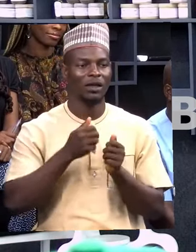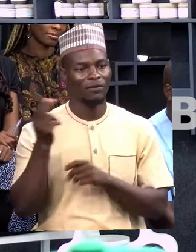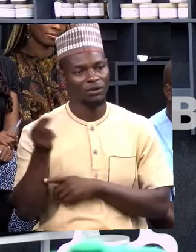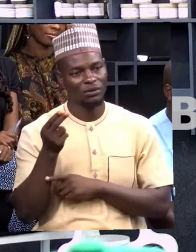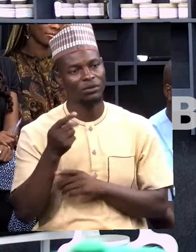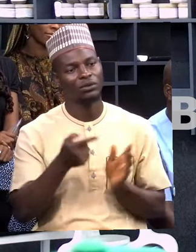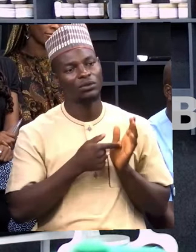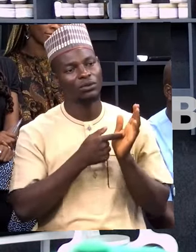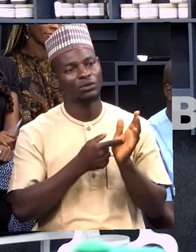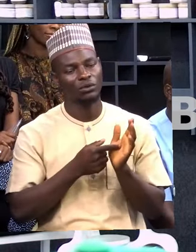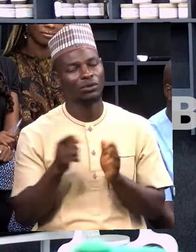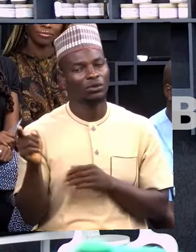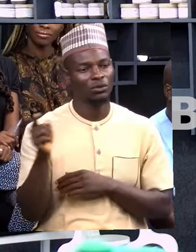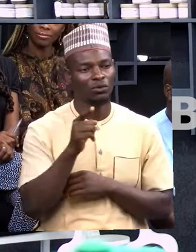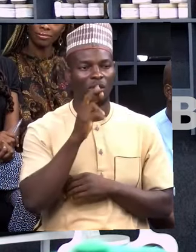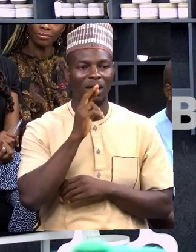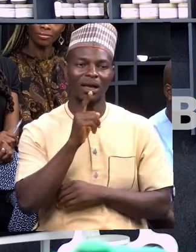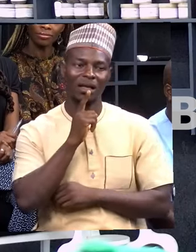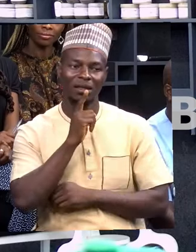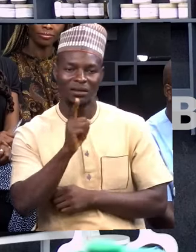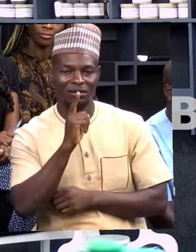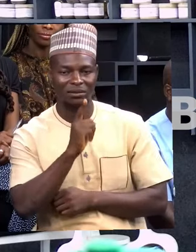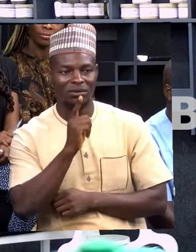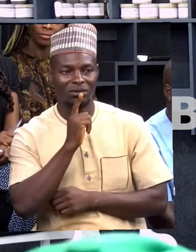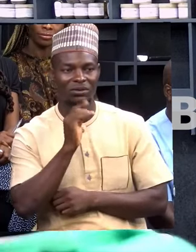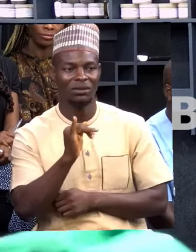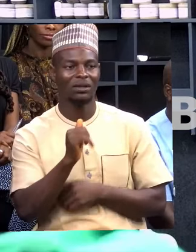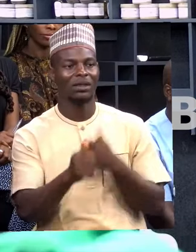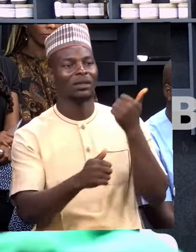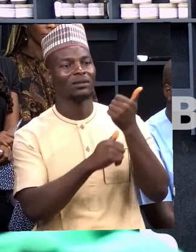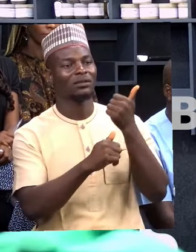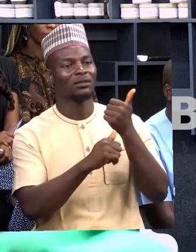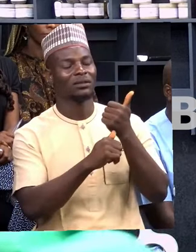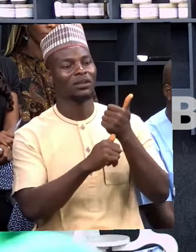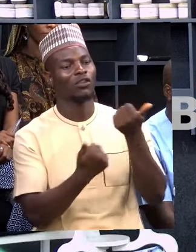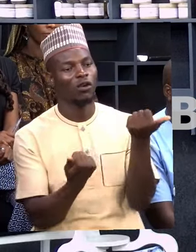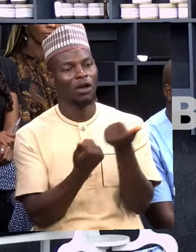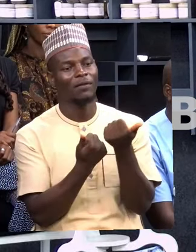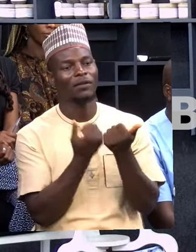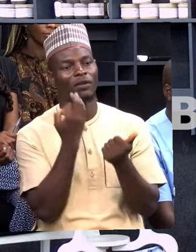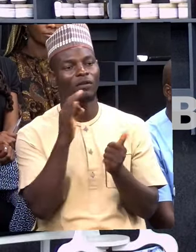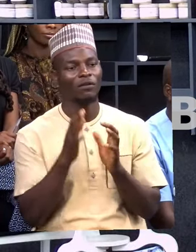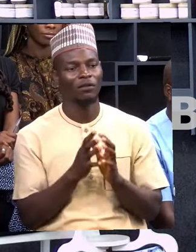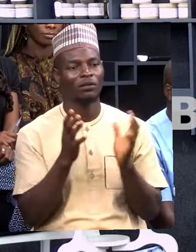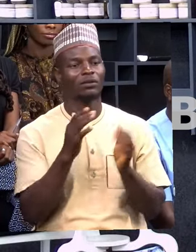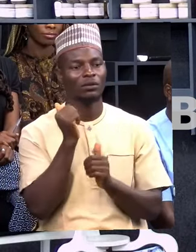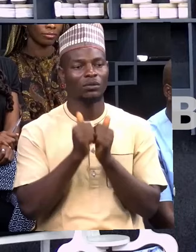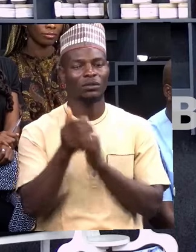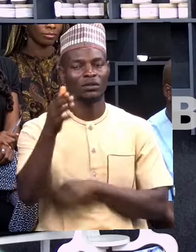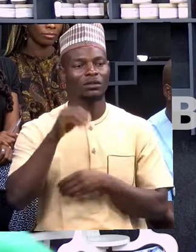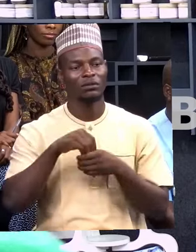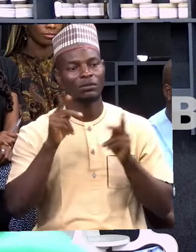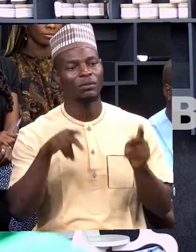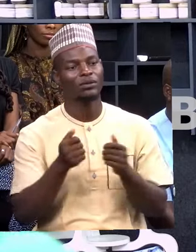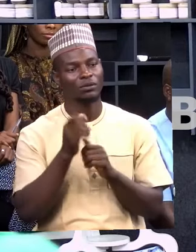shows, say, you be indeed senior advocate of the masses, which include persons with